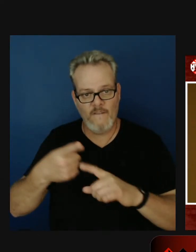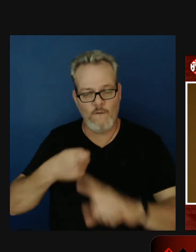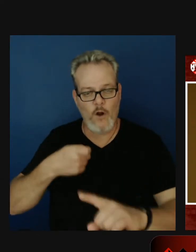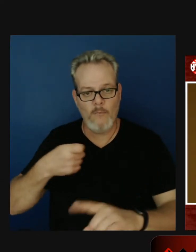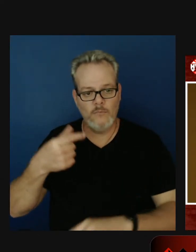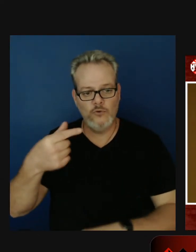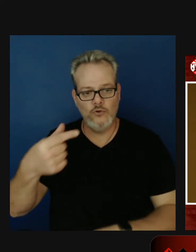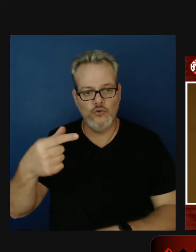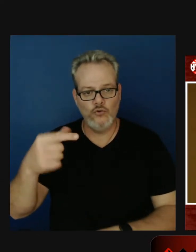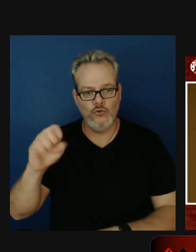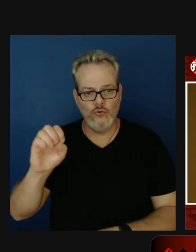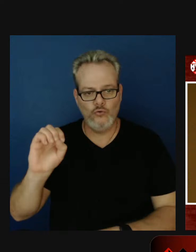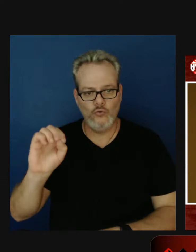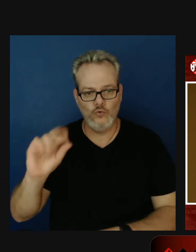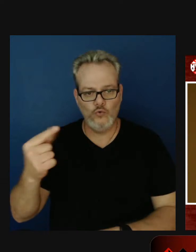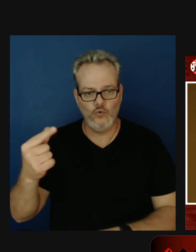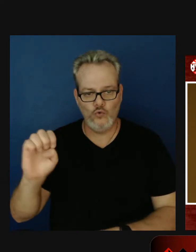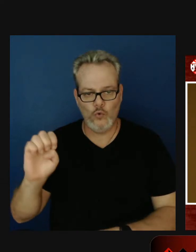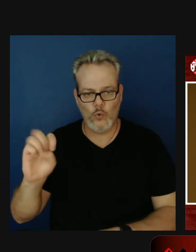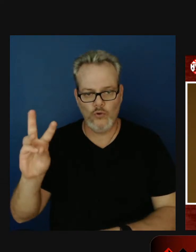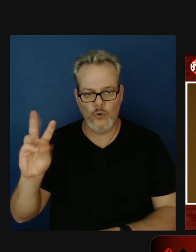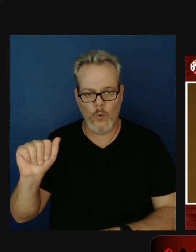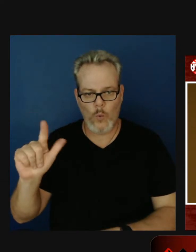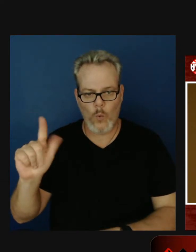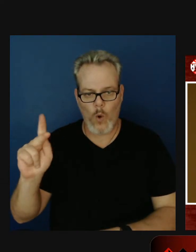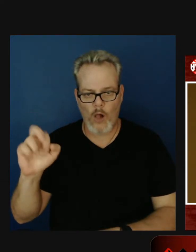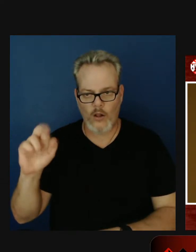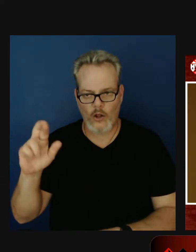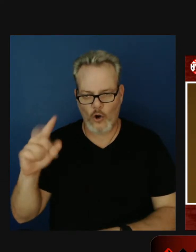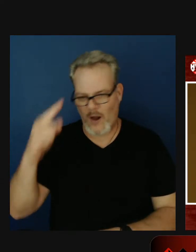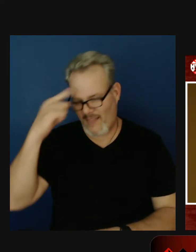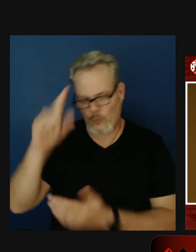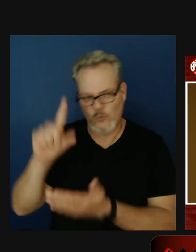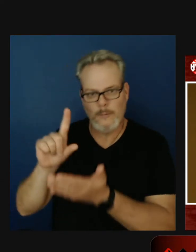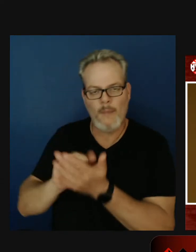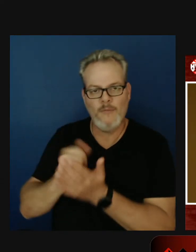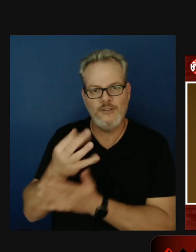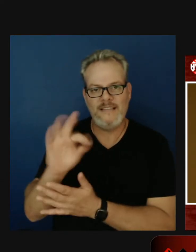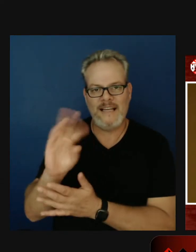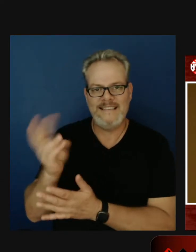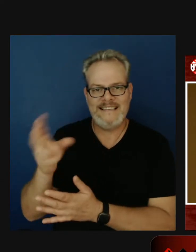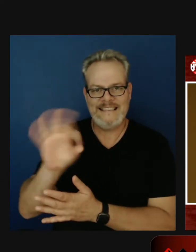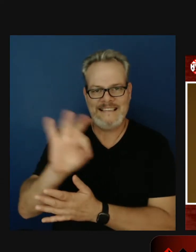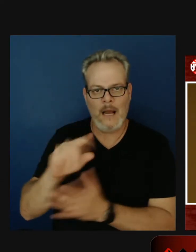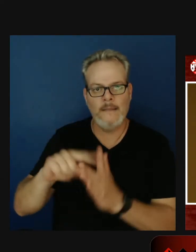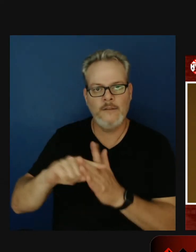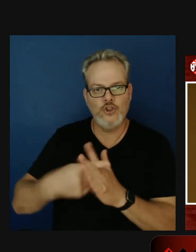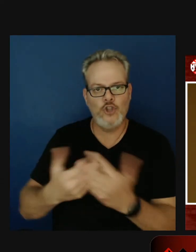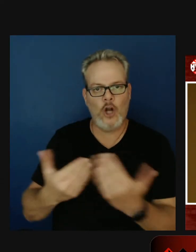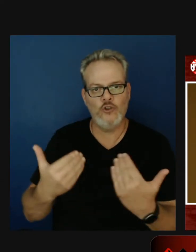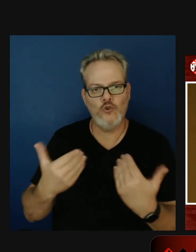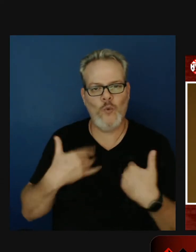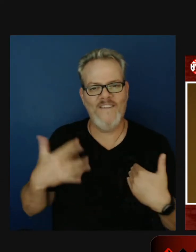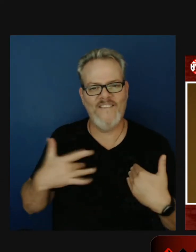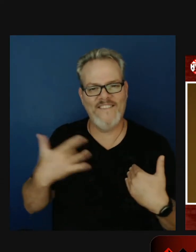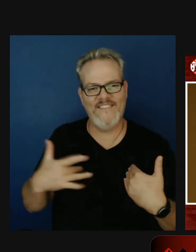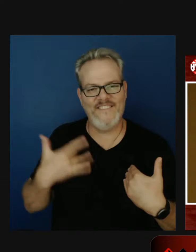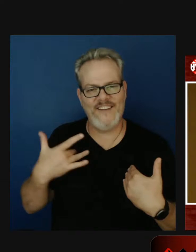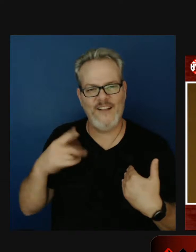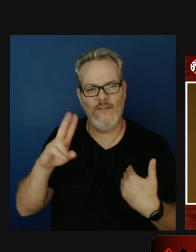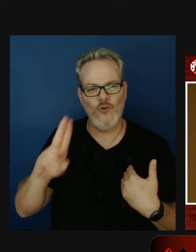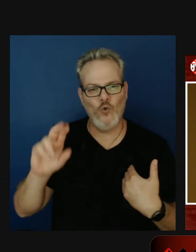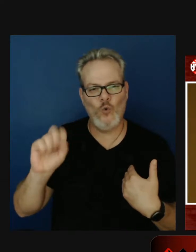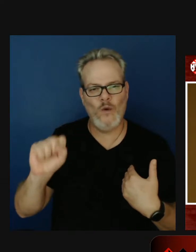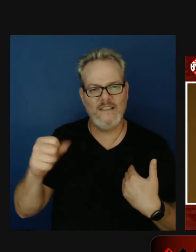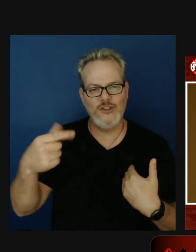and I think he put this out in '69. And it starts to have that feel of a US geologic map that we still